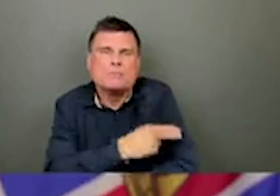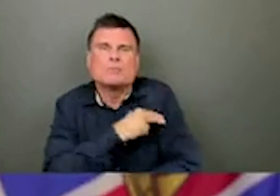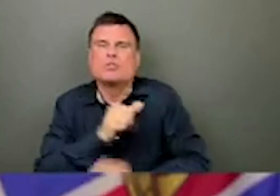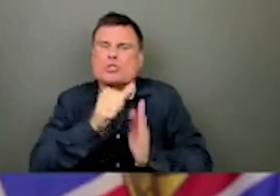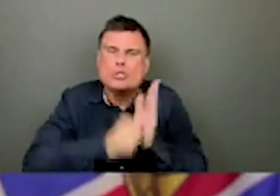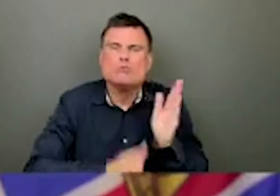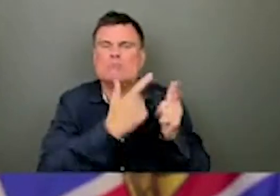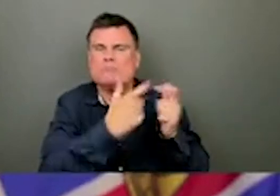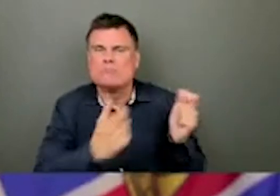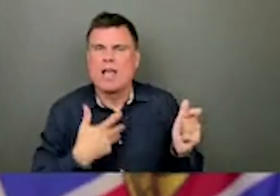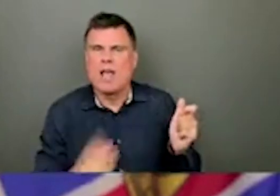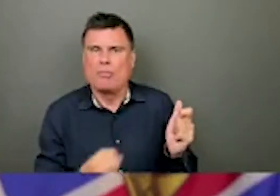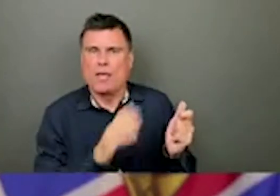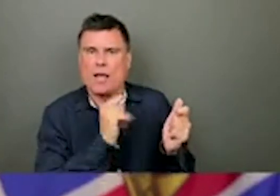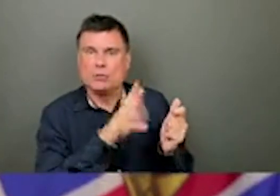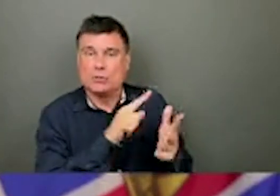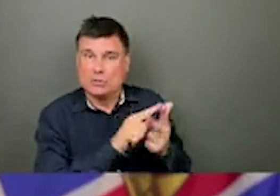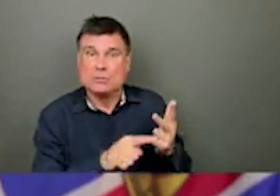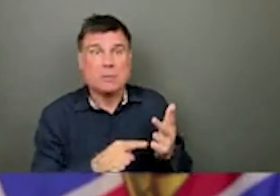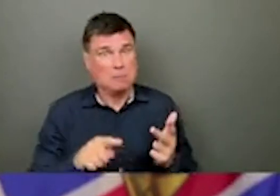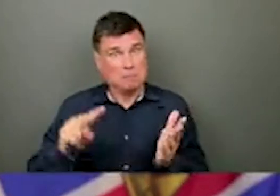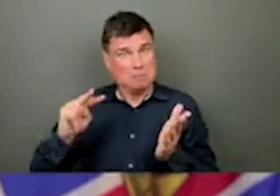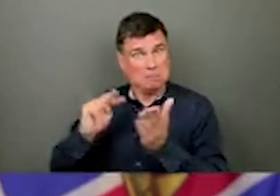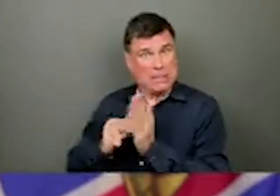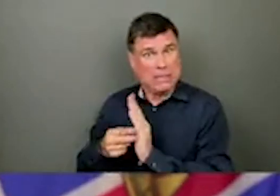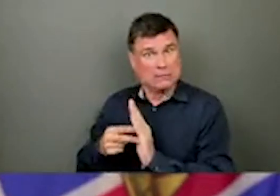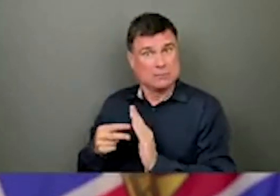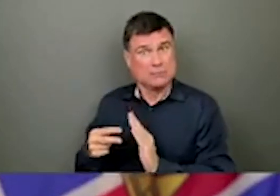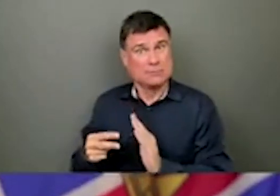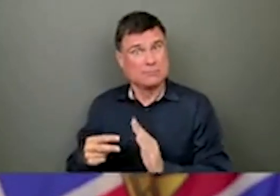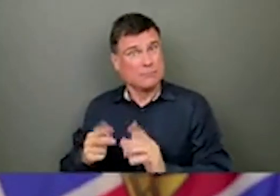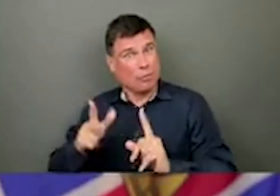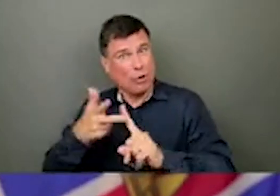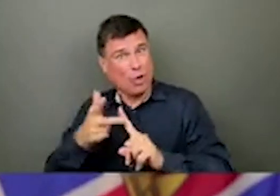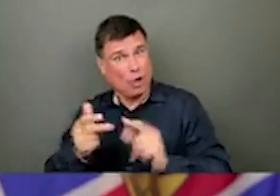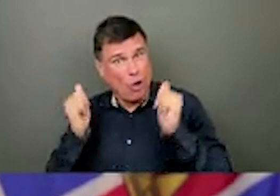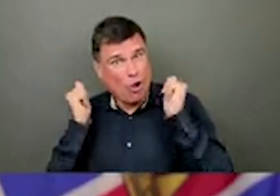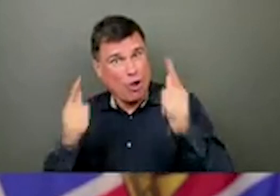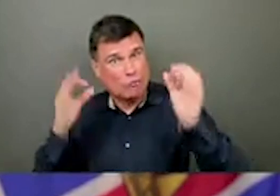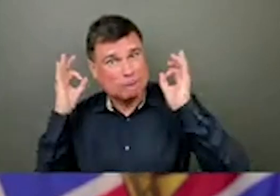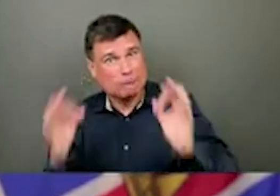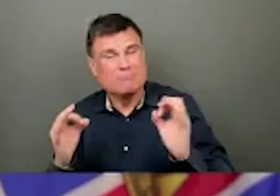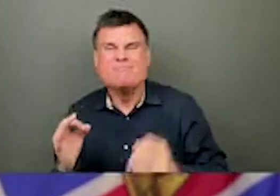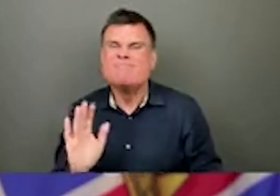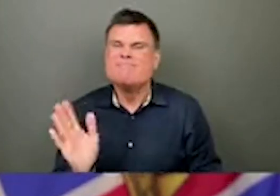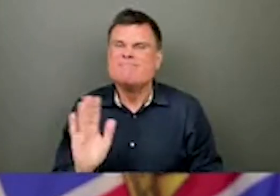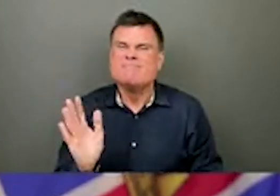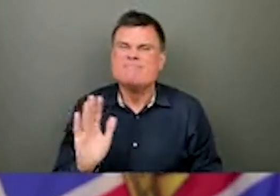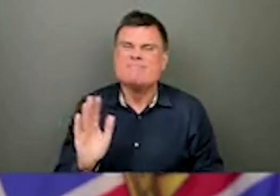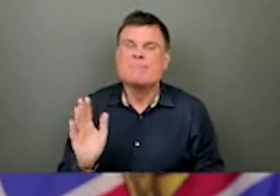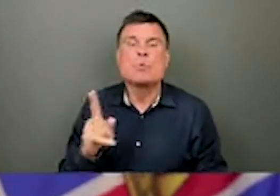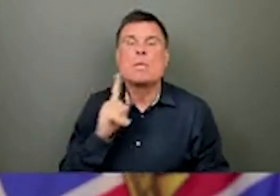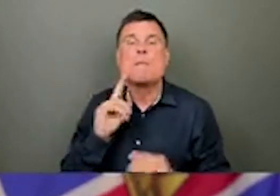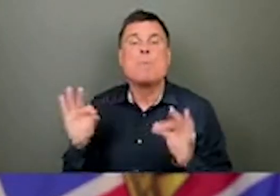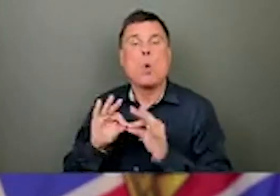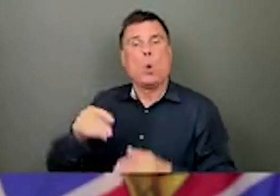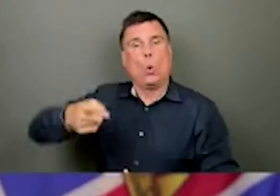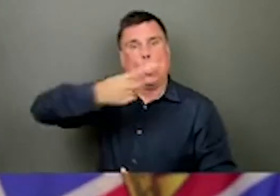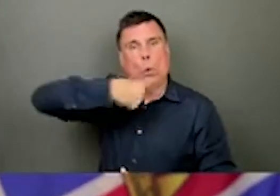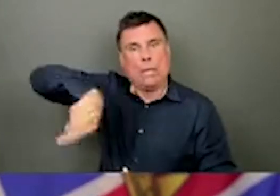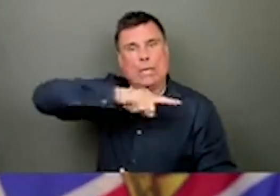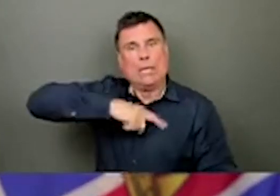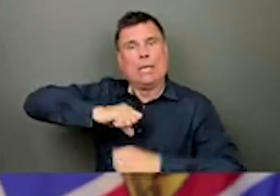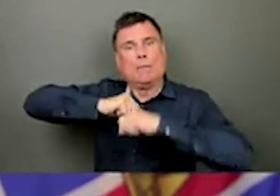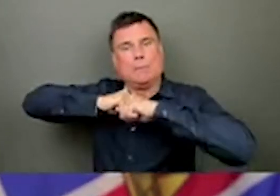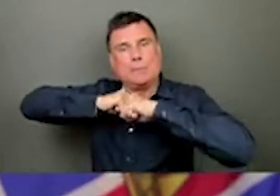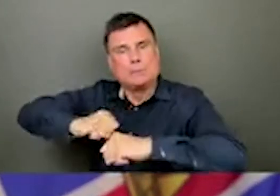us to protect those people whose immune systems aren't able to manage as strong an immune response. But the National Advisory